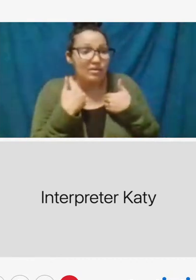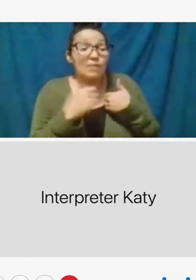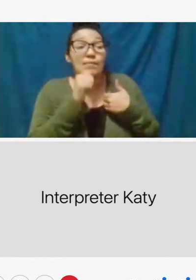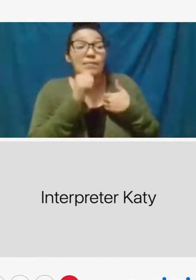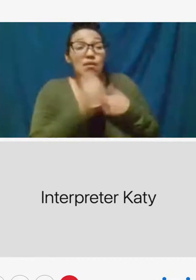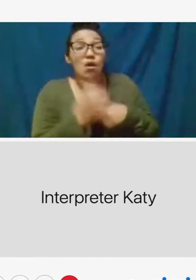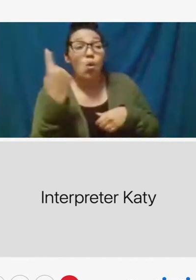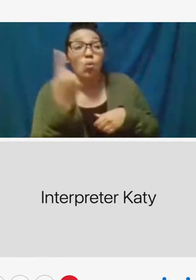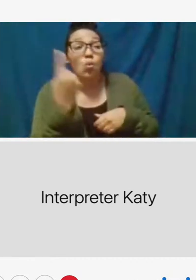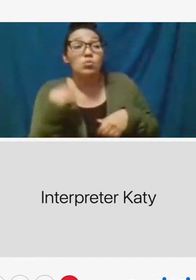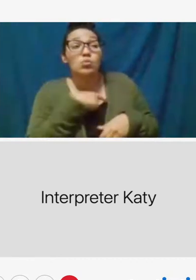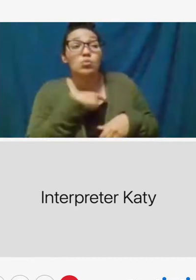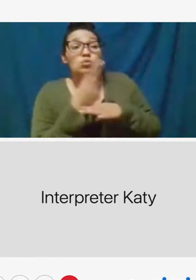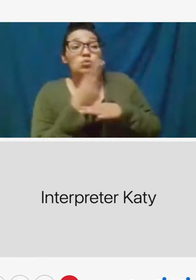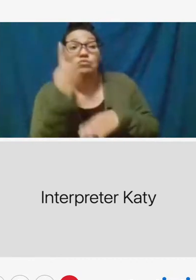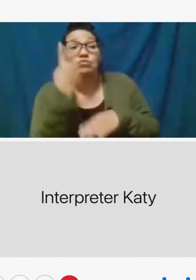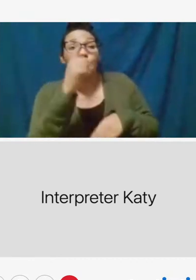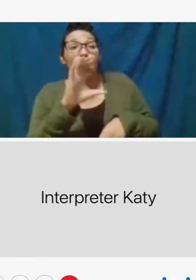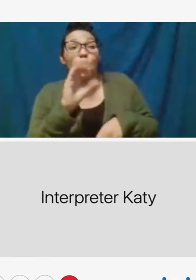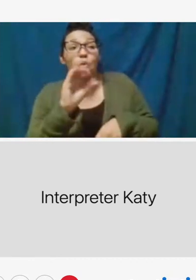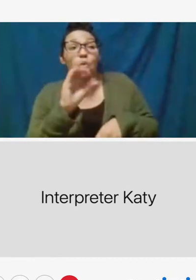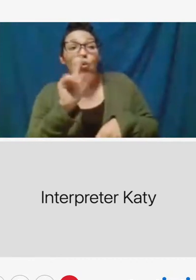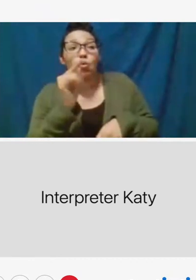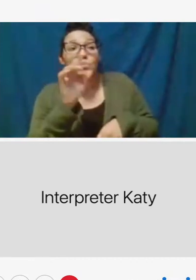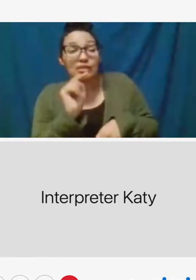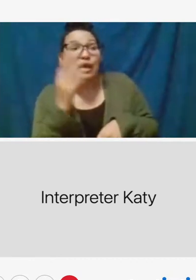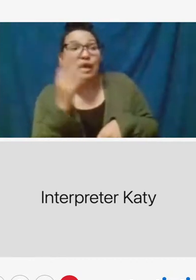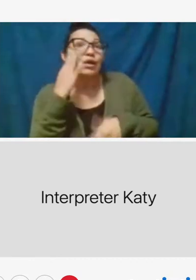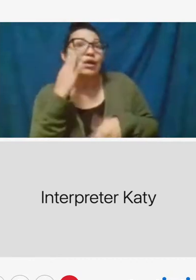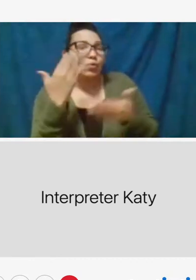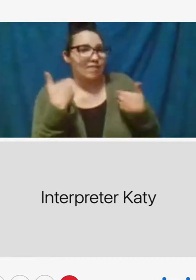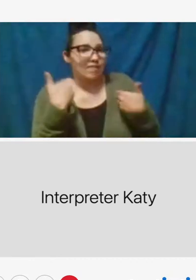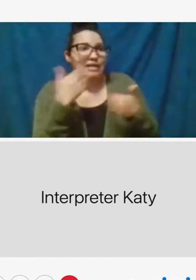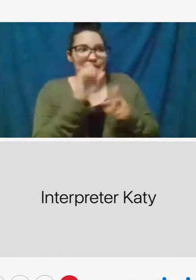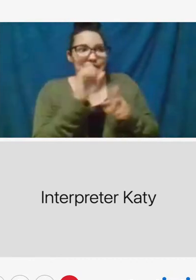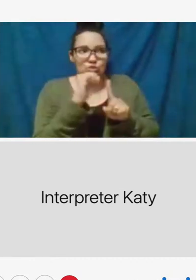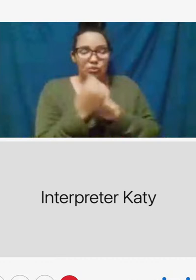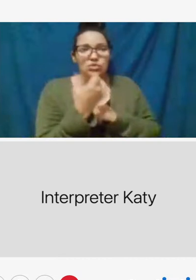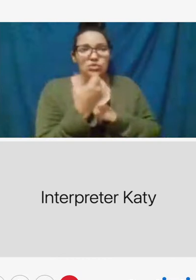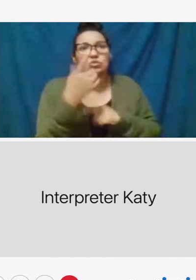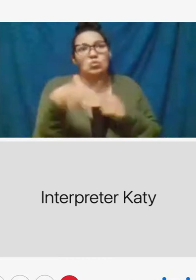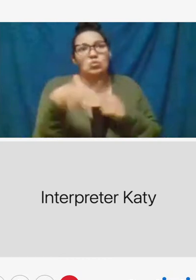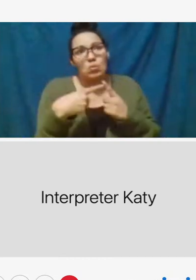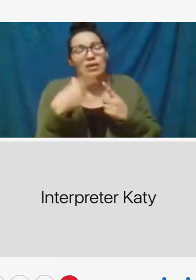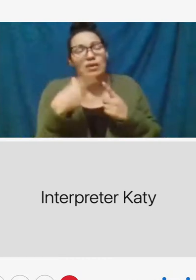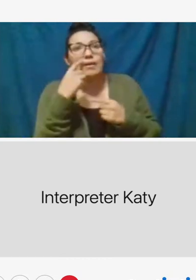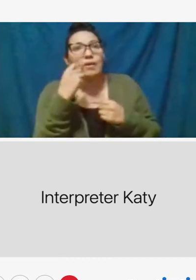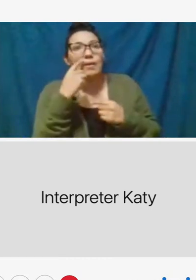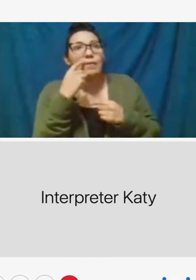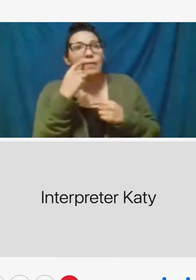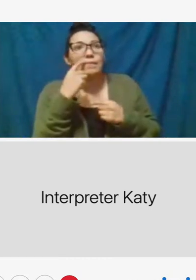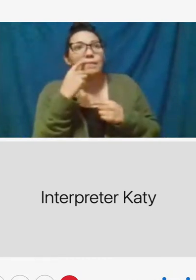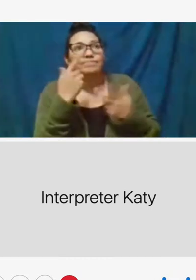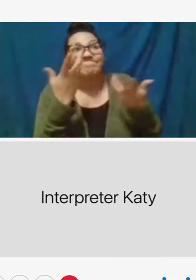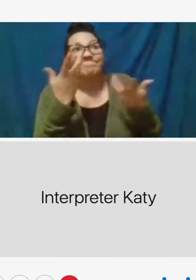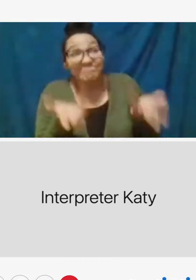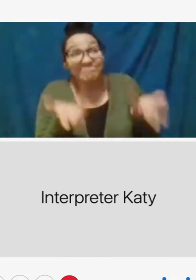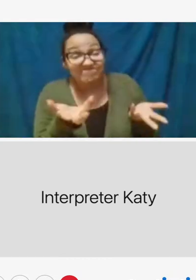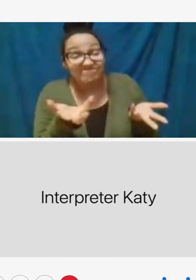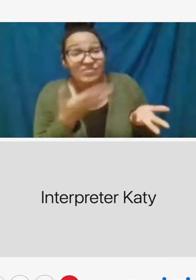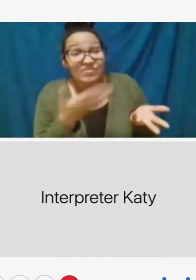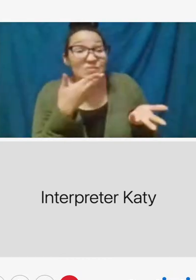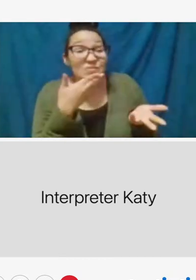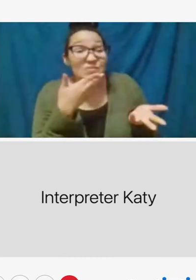for colon I know we've had situations where for lack of a better word we loaned out your